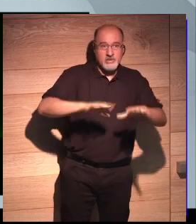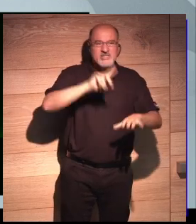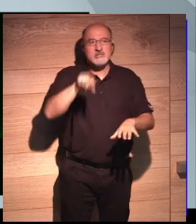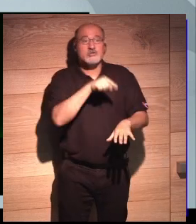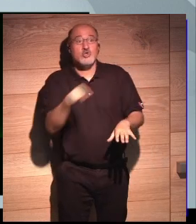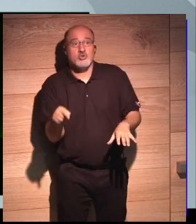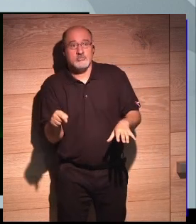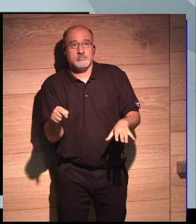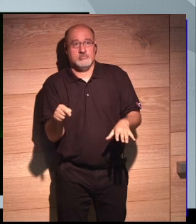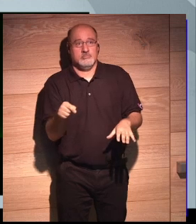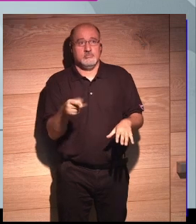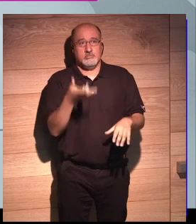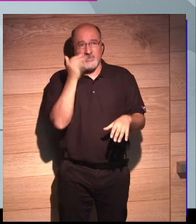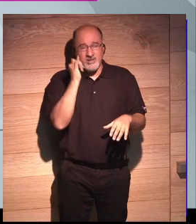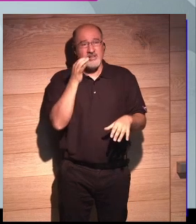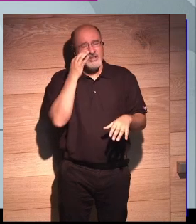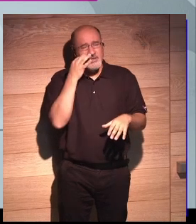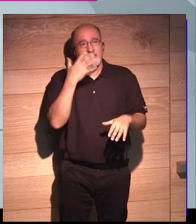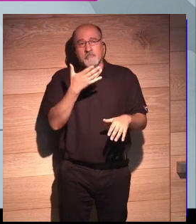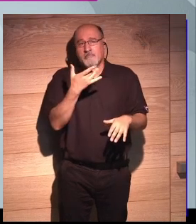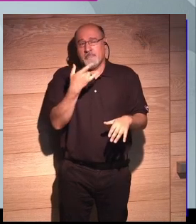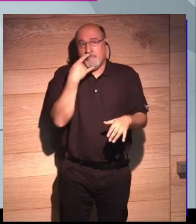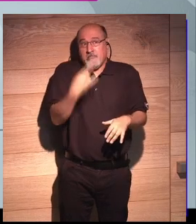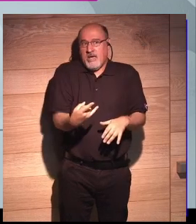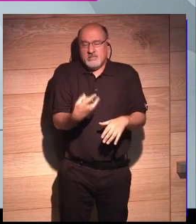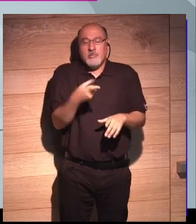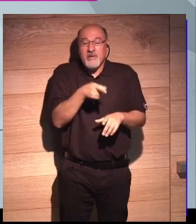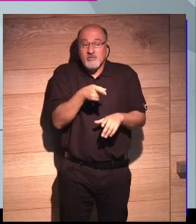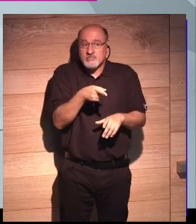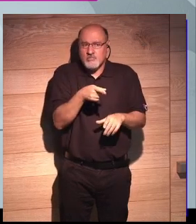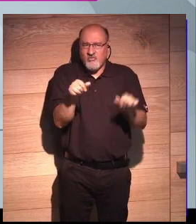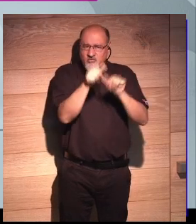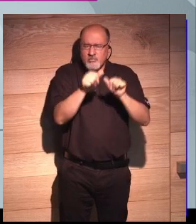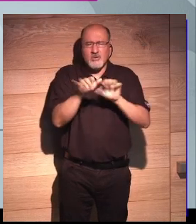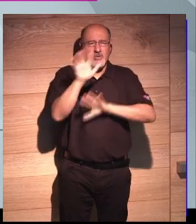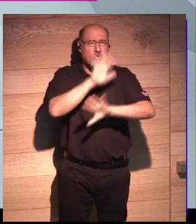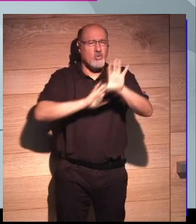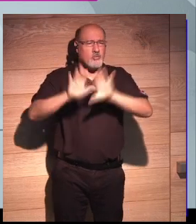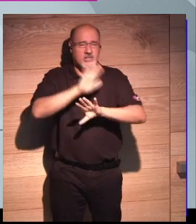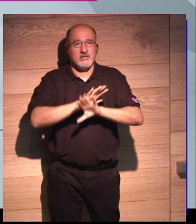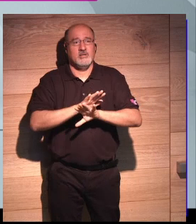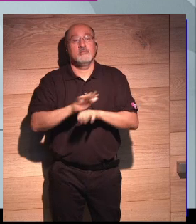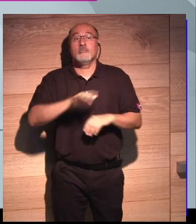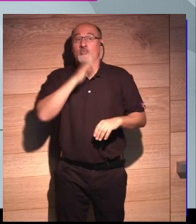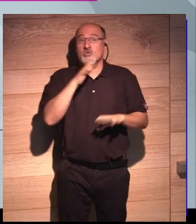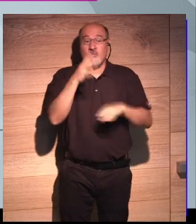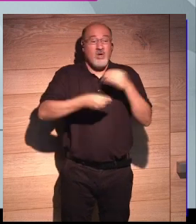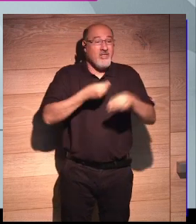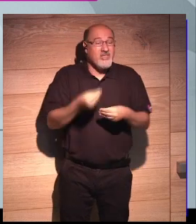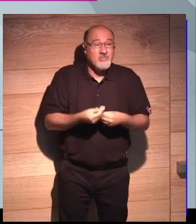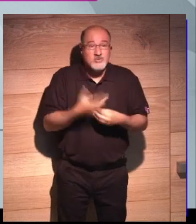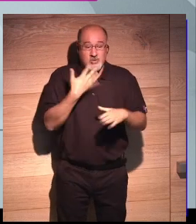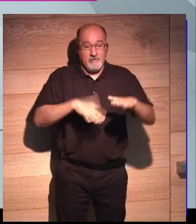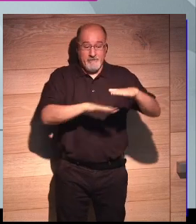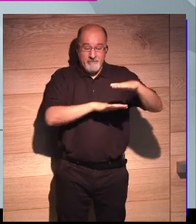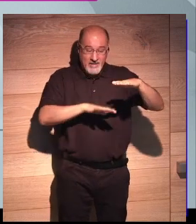exciting, but very difficult. And the reason why we're doing it is essentially to fill in some of the